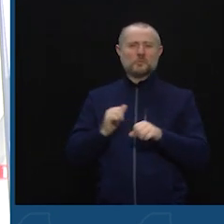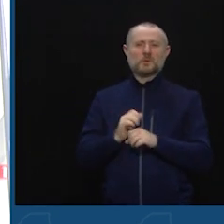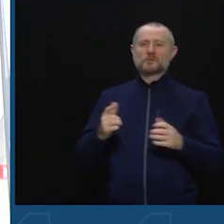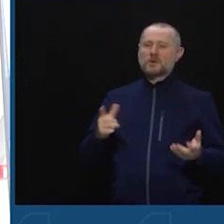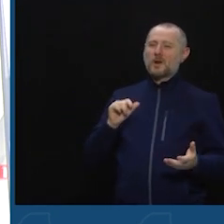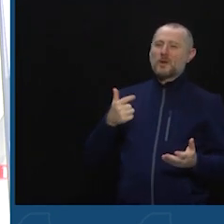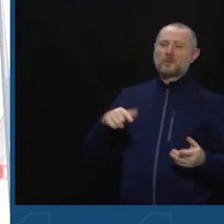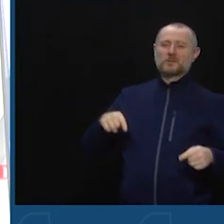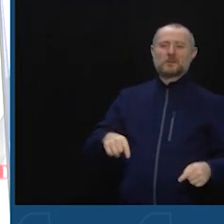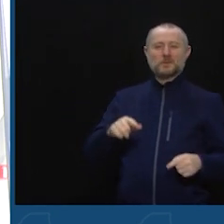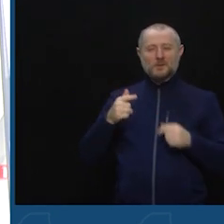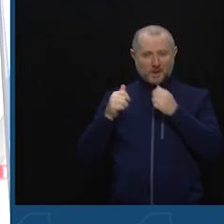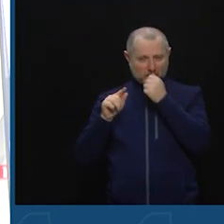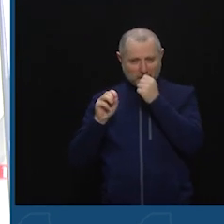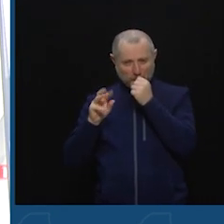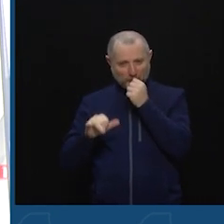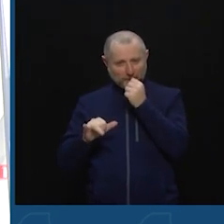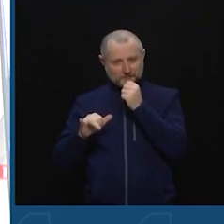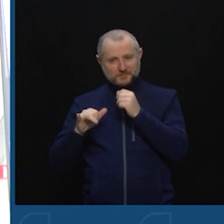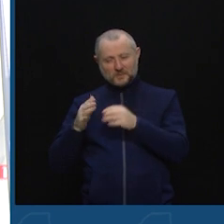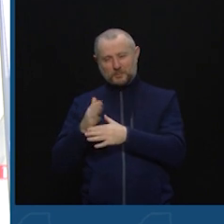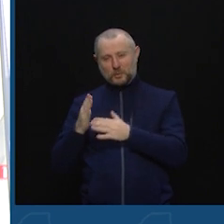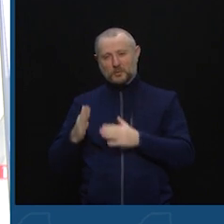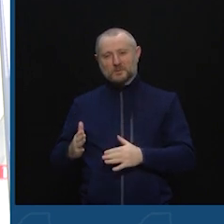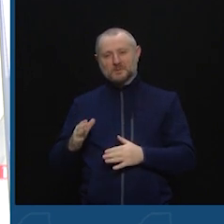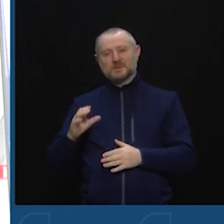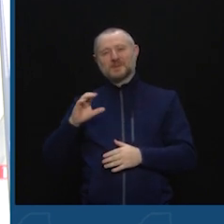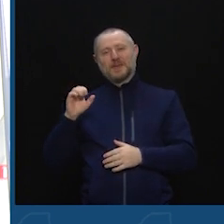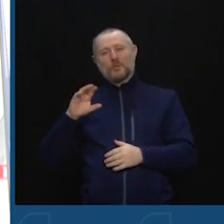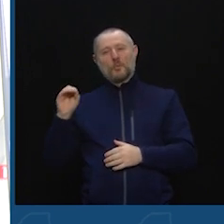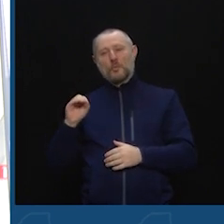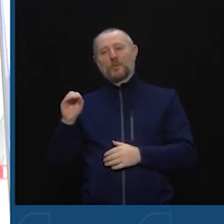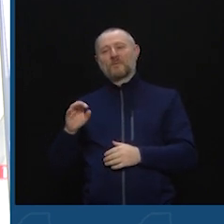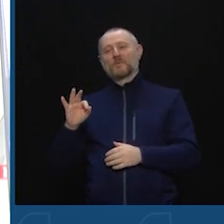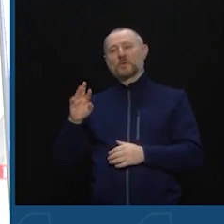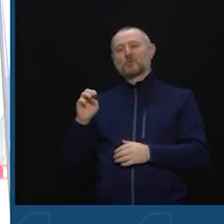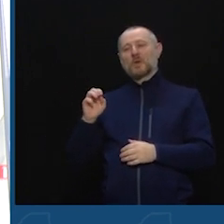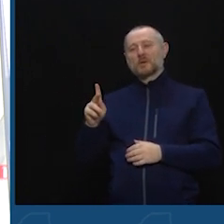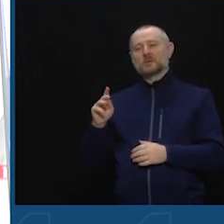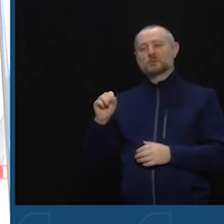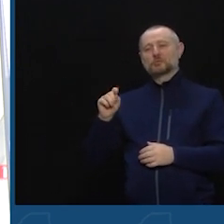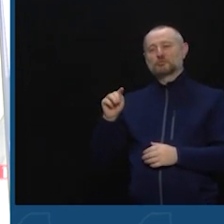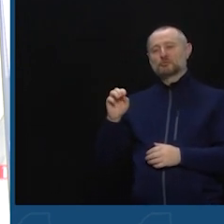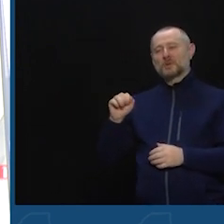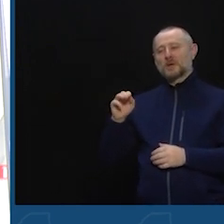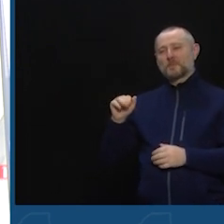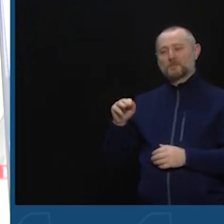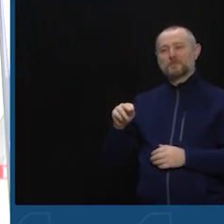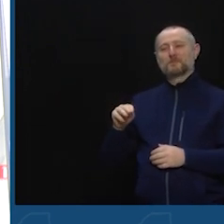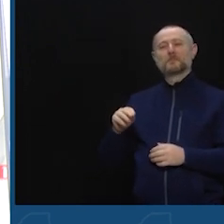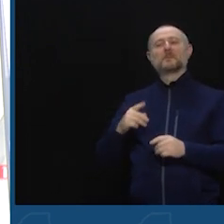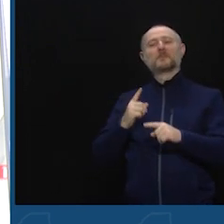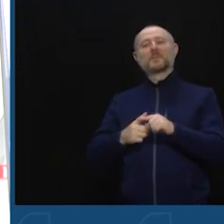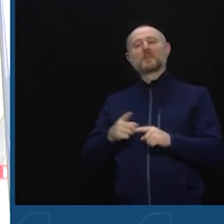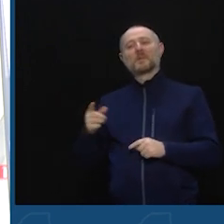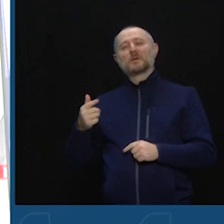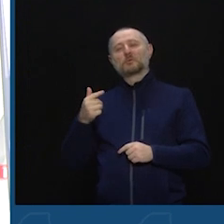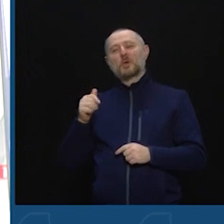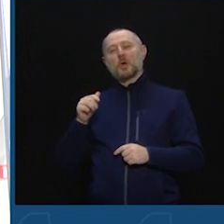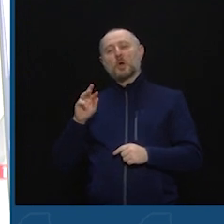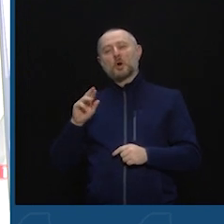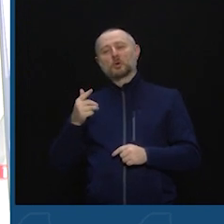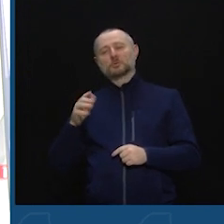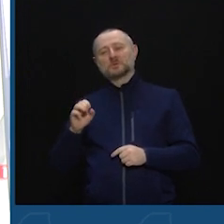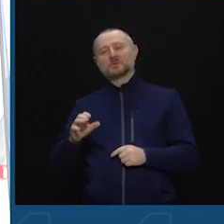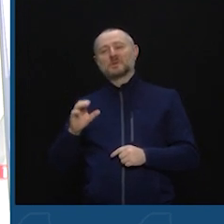Gateway Partners, its CEO, Frank Scremin, its board members, George Casey of Vantage, Jane Garvey of